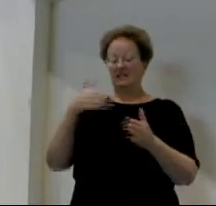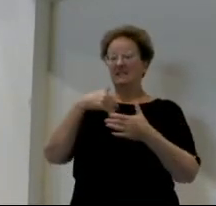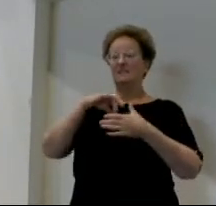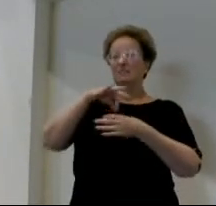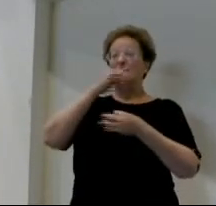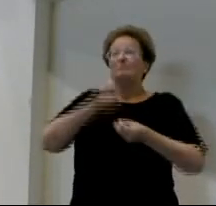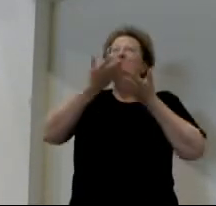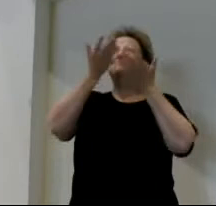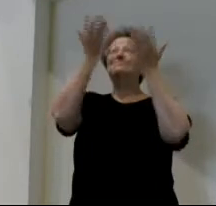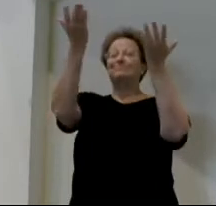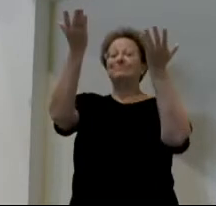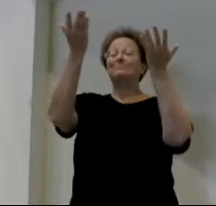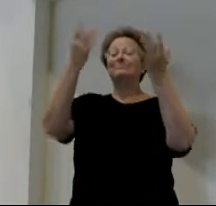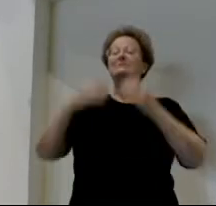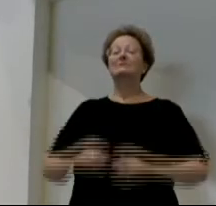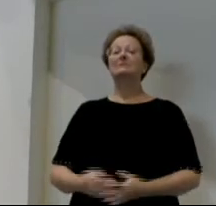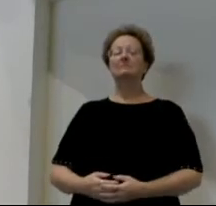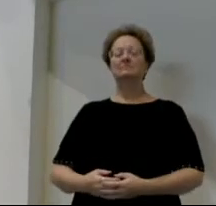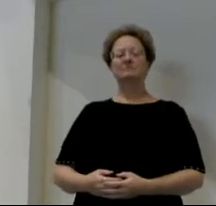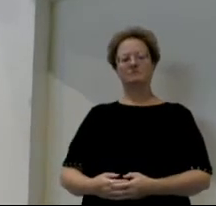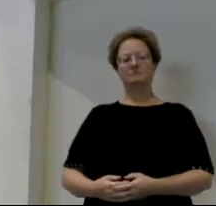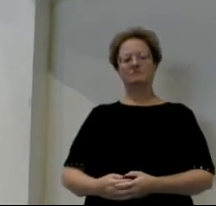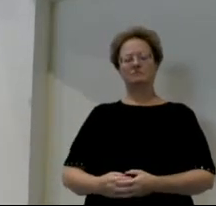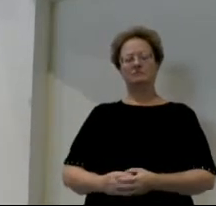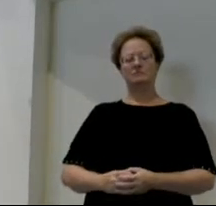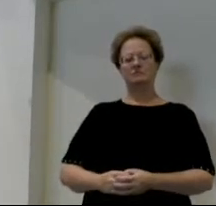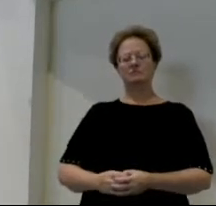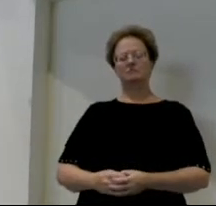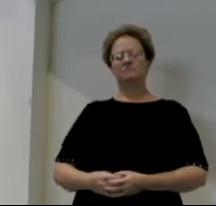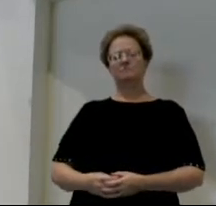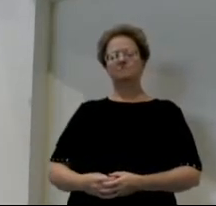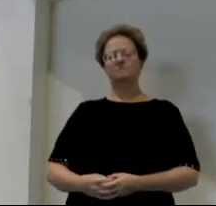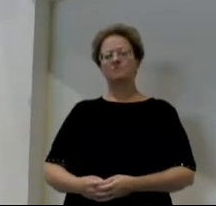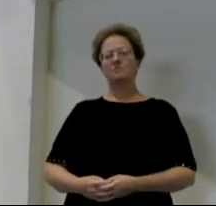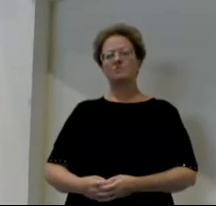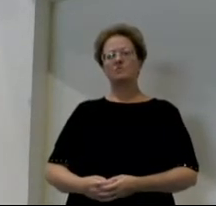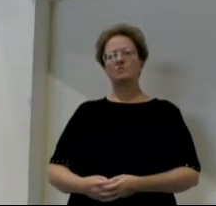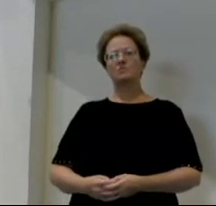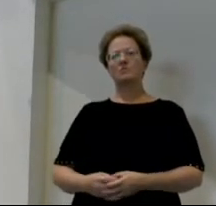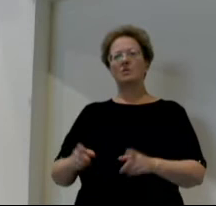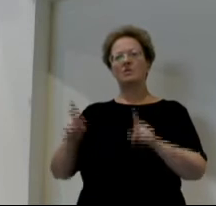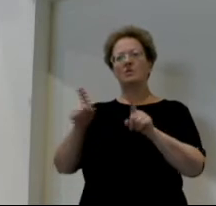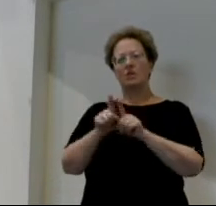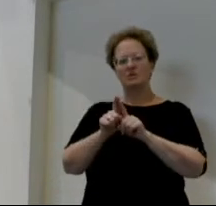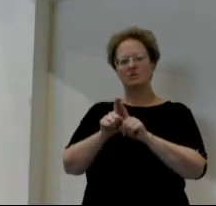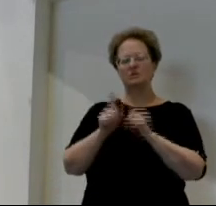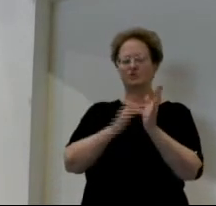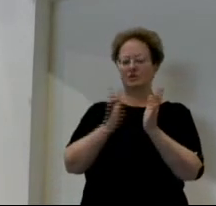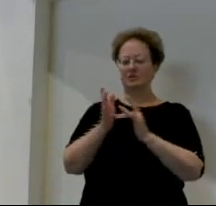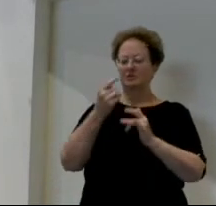the death of Jesus. But let's go back just a little bit and listen to him say, my God, why have